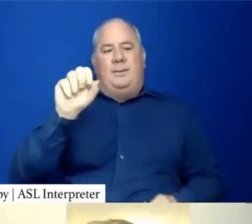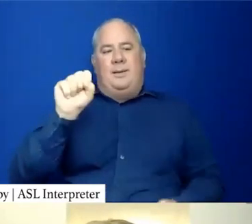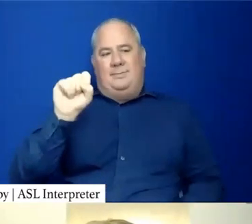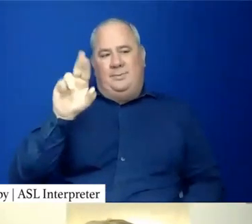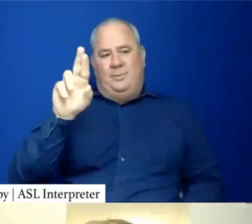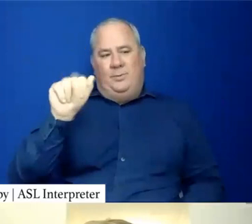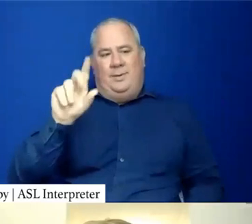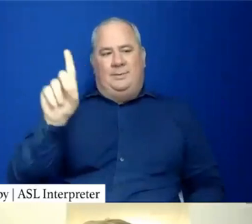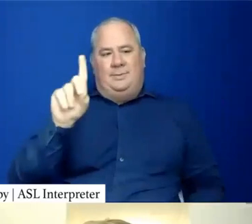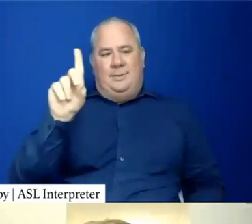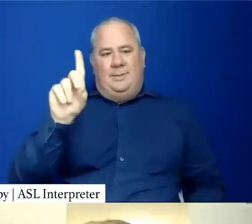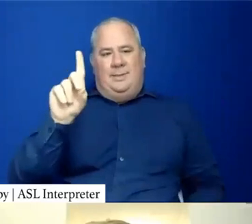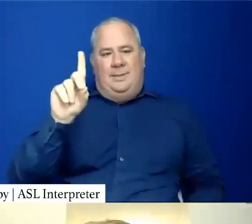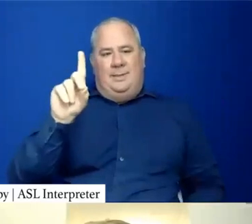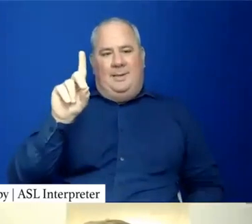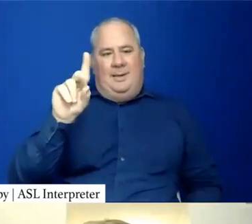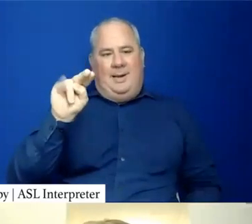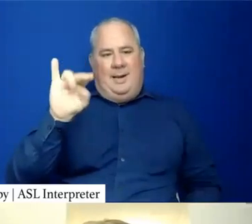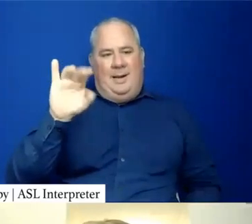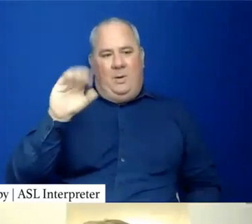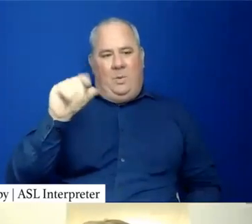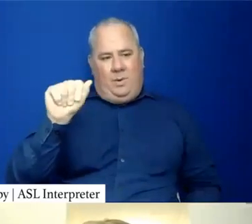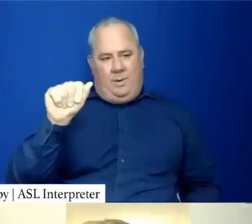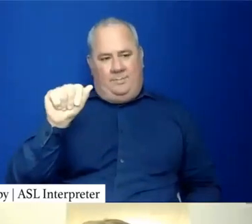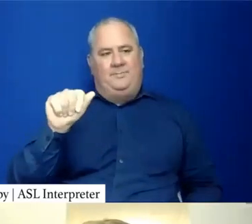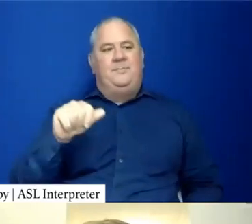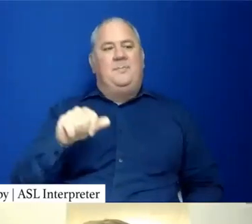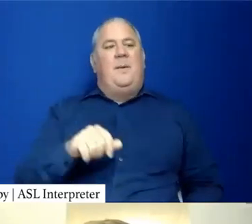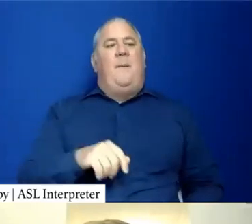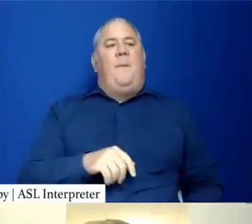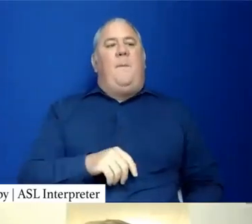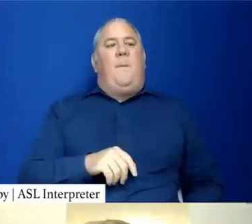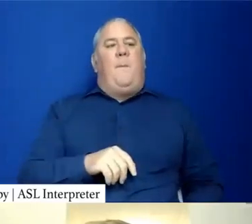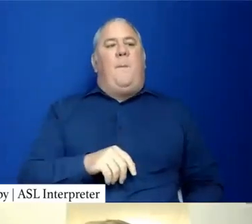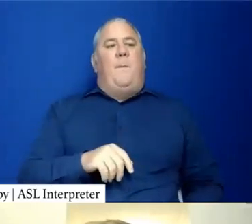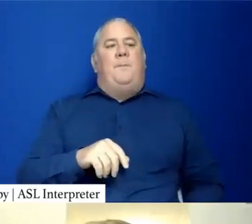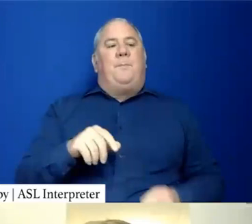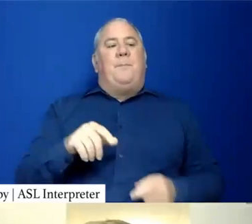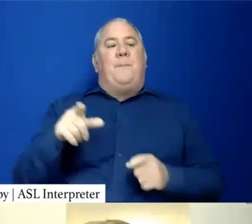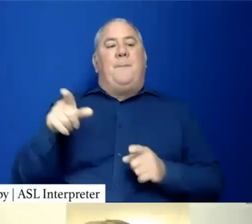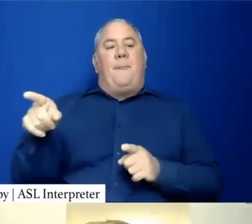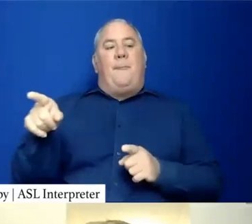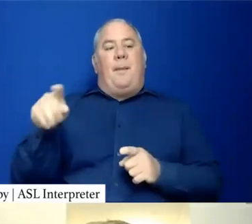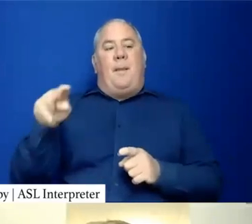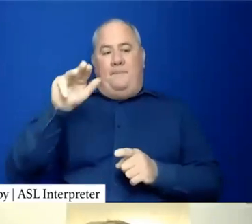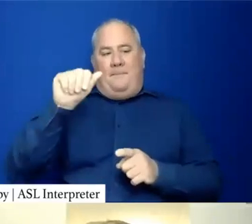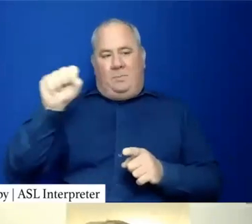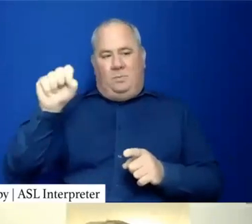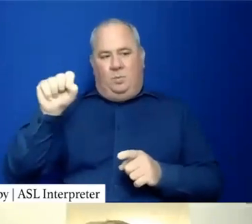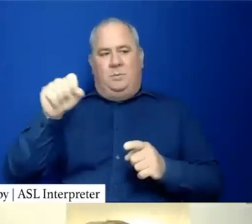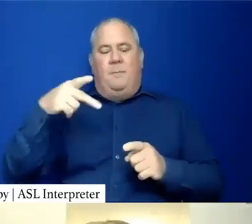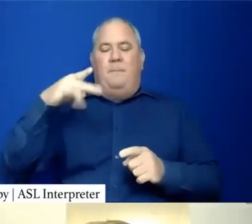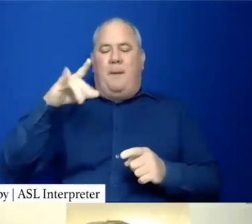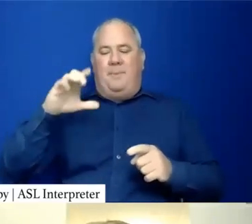and Disability Program Coordinator in the Office of Health Equity at the Massachusetts Department of Public Health. She's